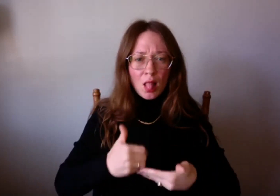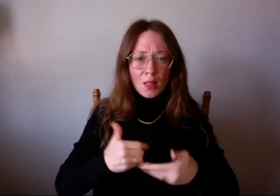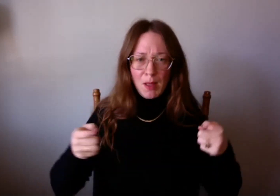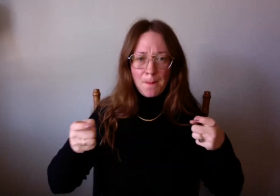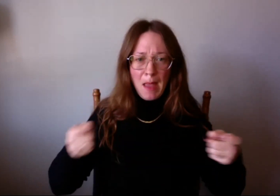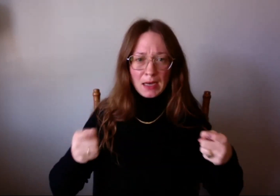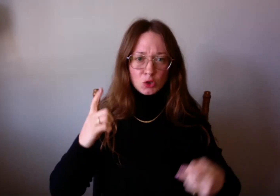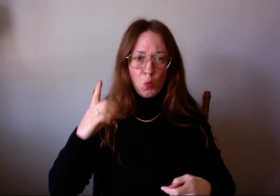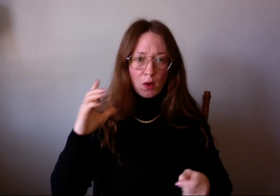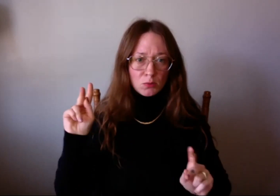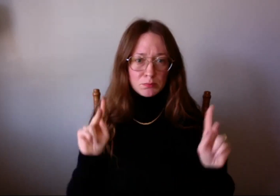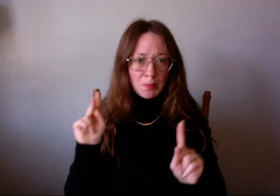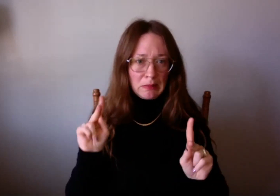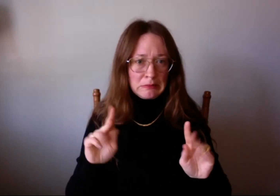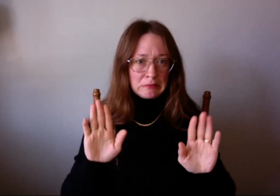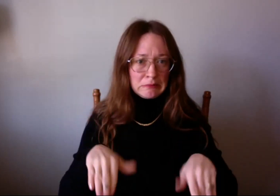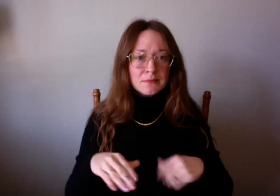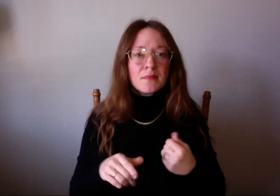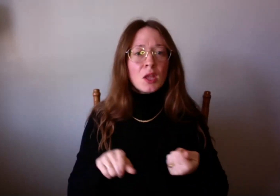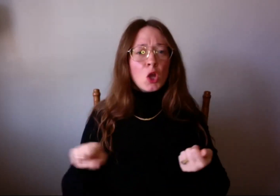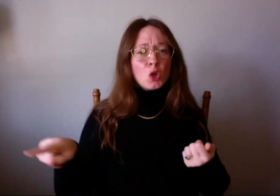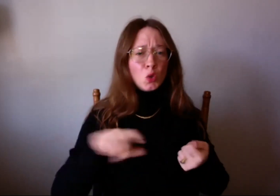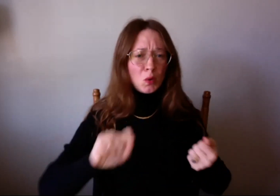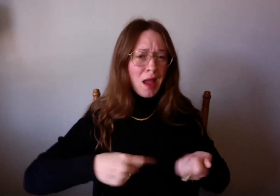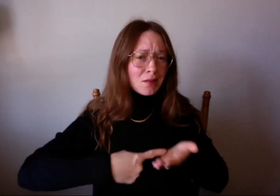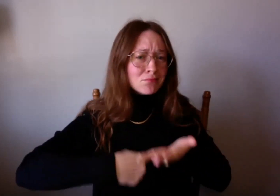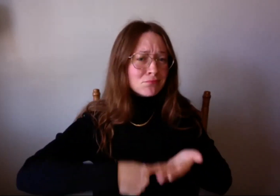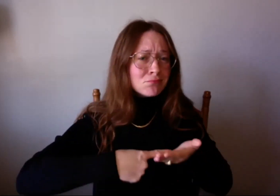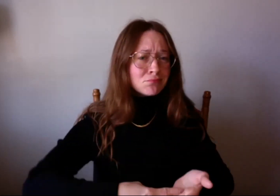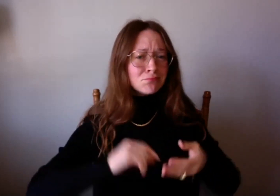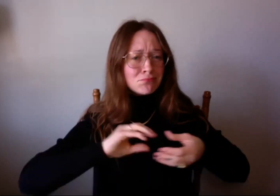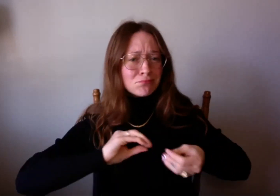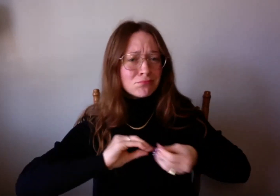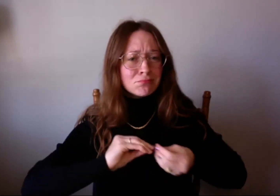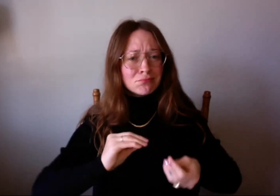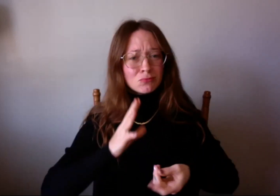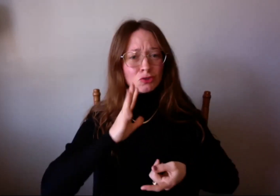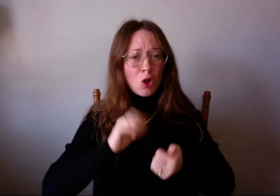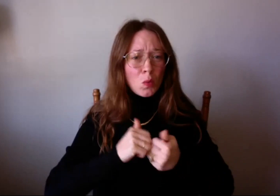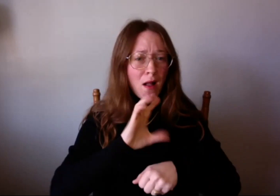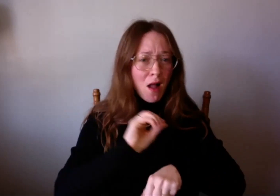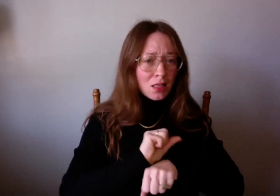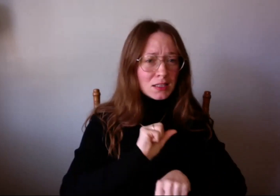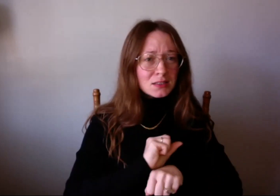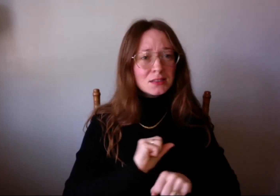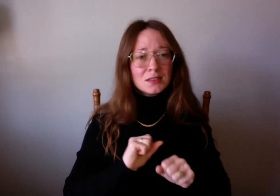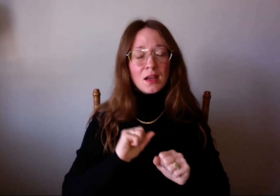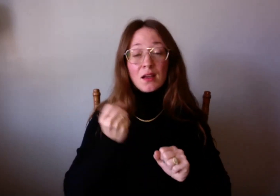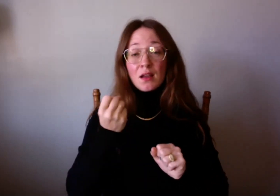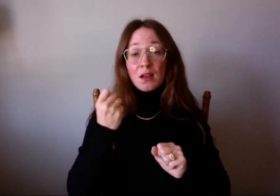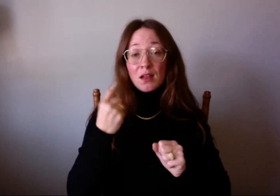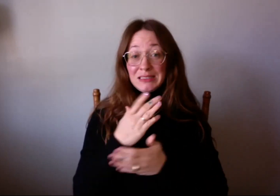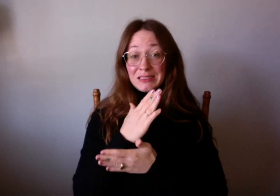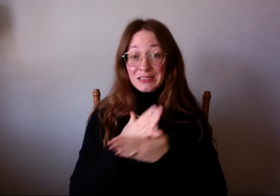As participants, you will have the opportunity for conversation with colleagues in smaller groups, and facilitators may or may not be present in